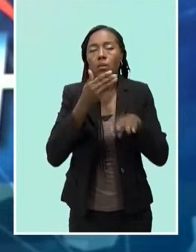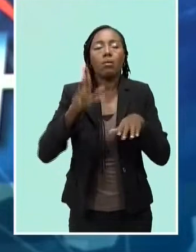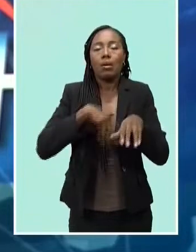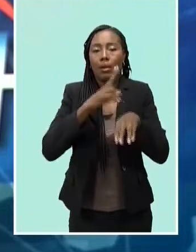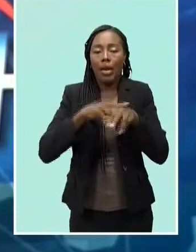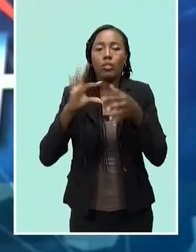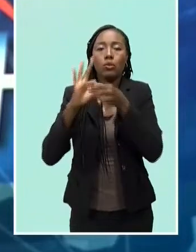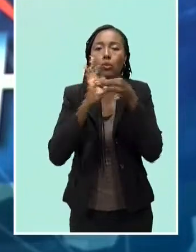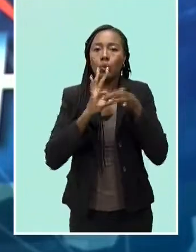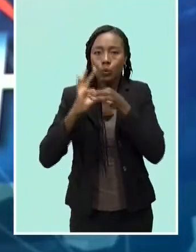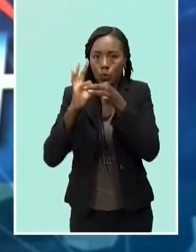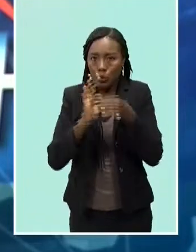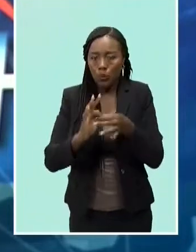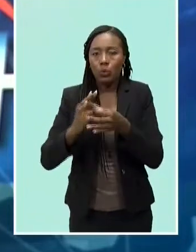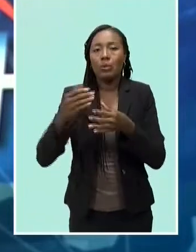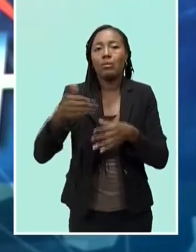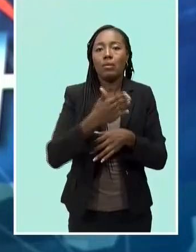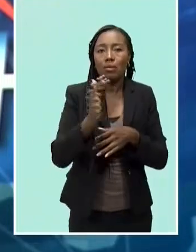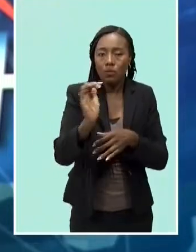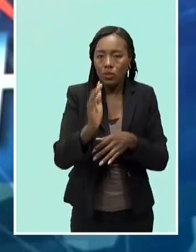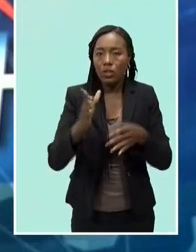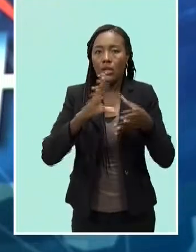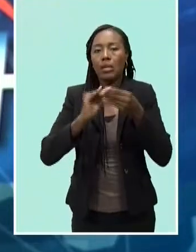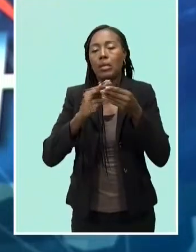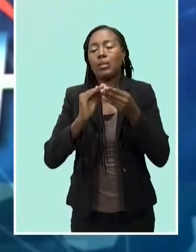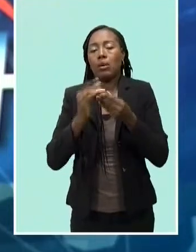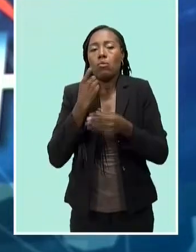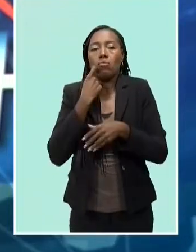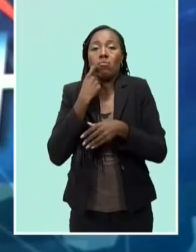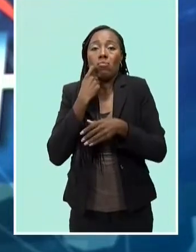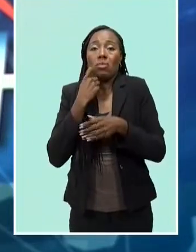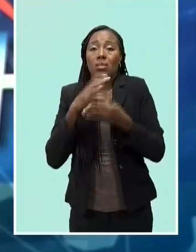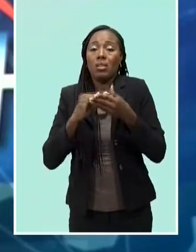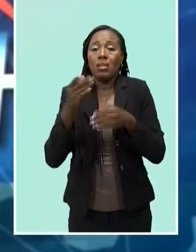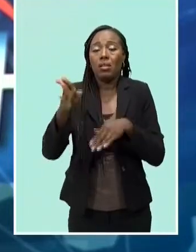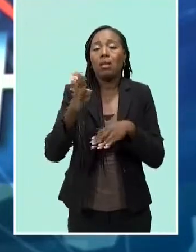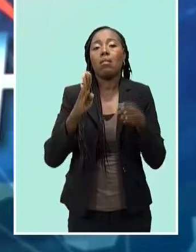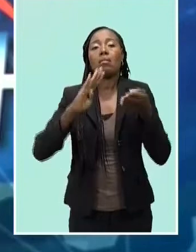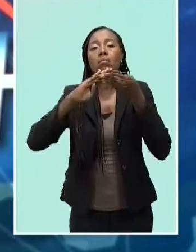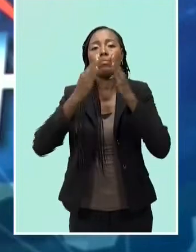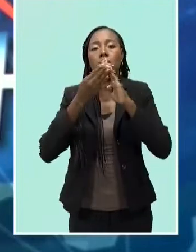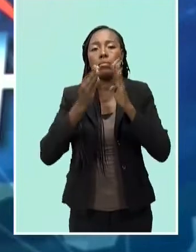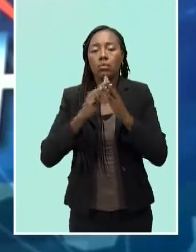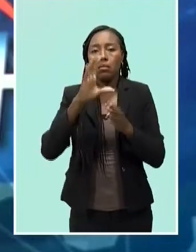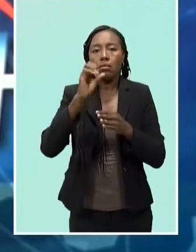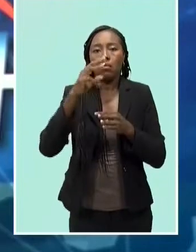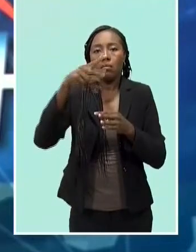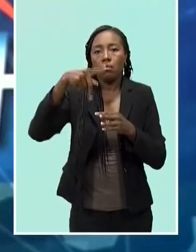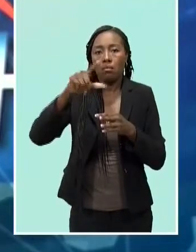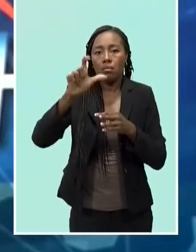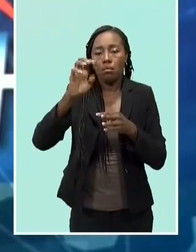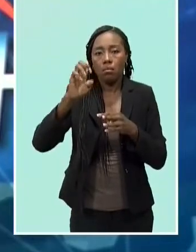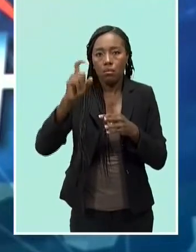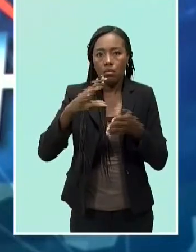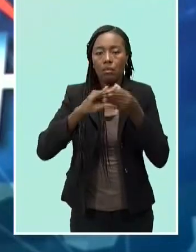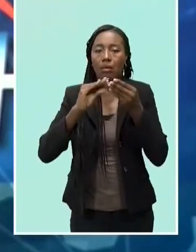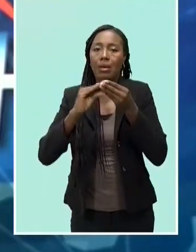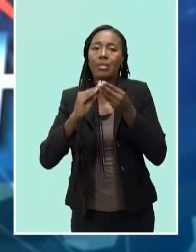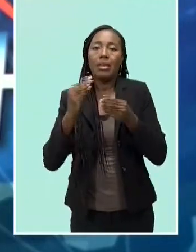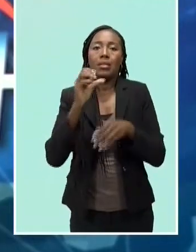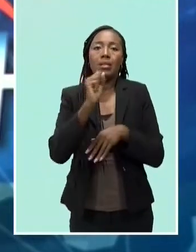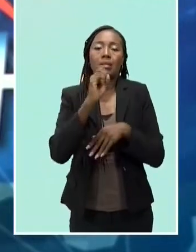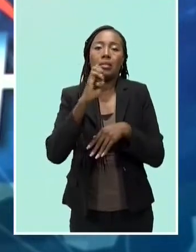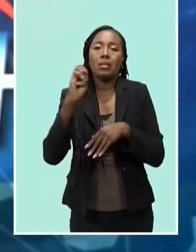Vernell Nichols, gave the update as she spoke in the Bridgetown Fisheries Complex. She said that several factors, including that sargassum